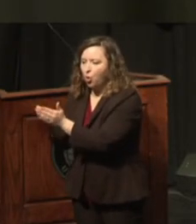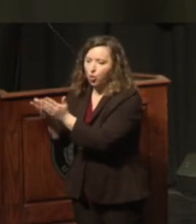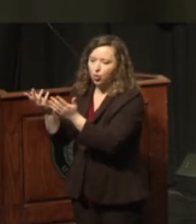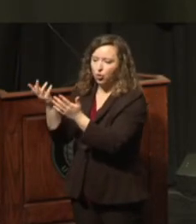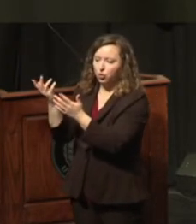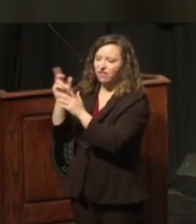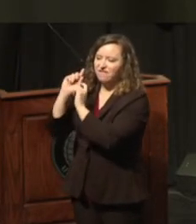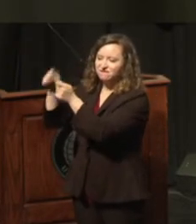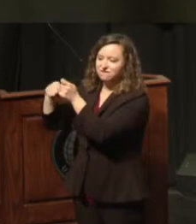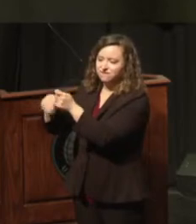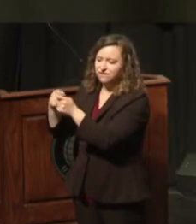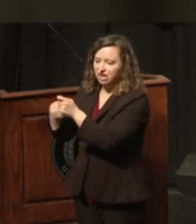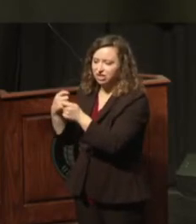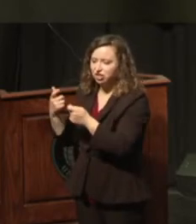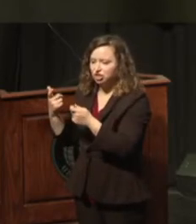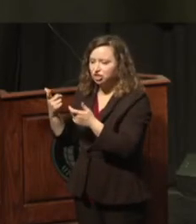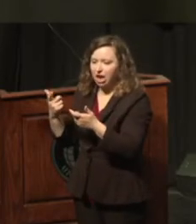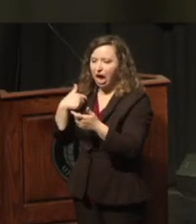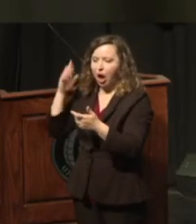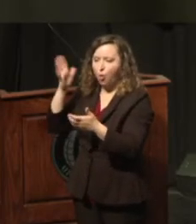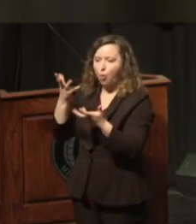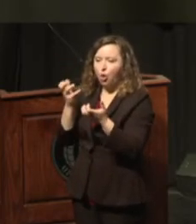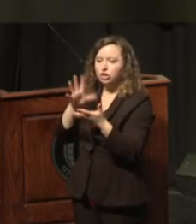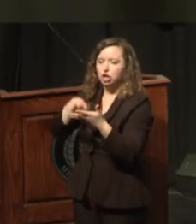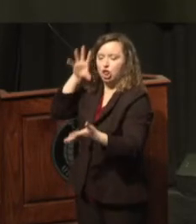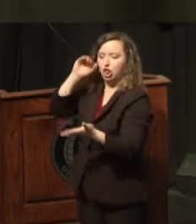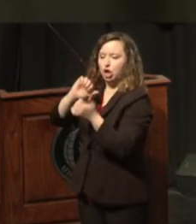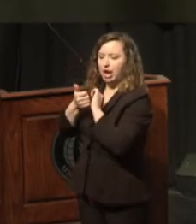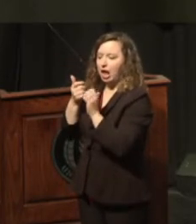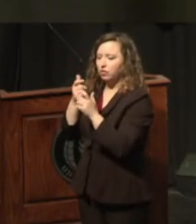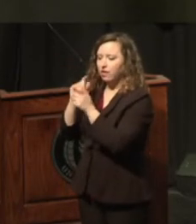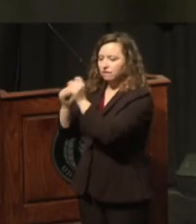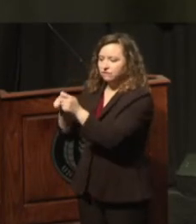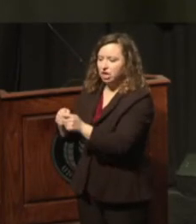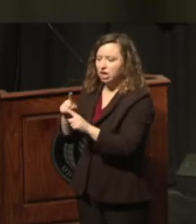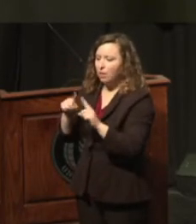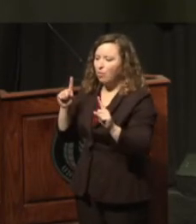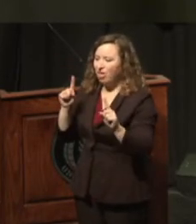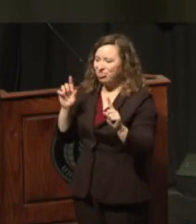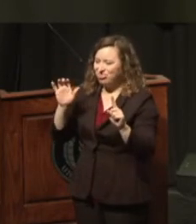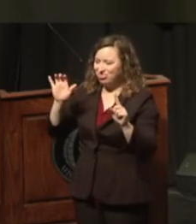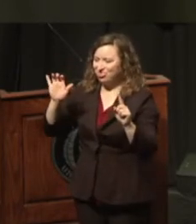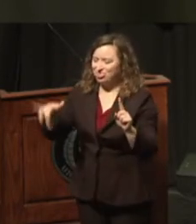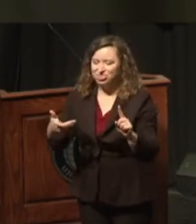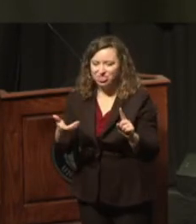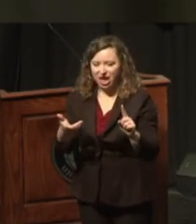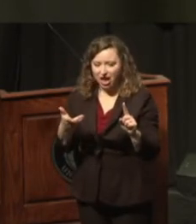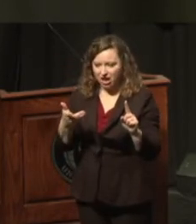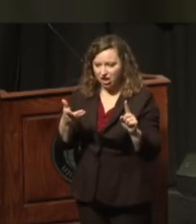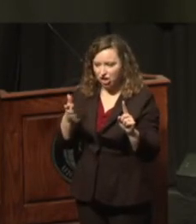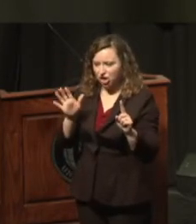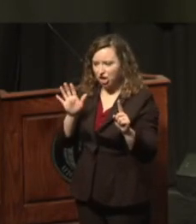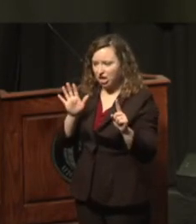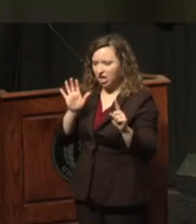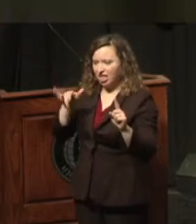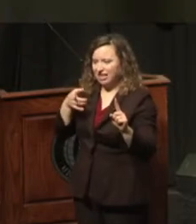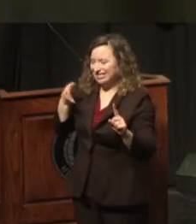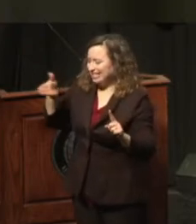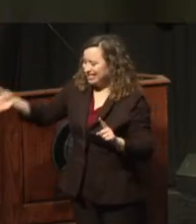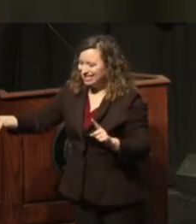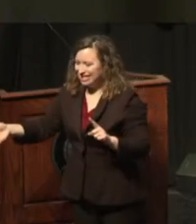Red gets frustrated and says, "Andy, I don't think you ought to think about that. The fact is, that's down there, and you're in here, and that's down there,